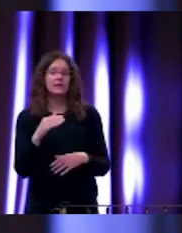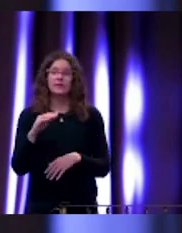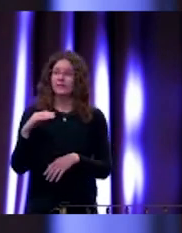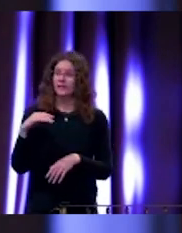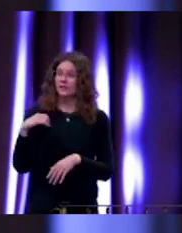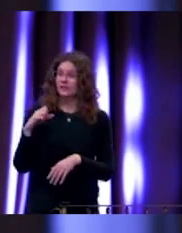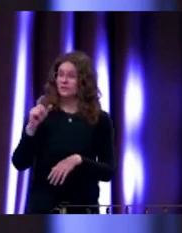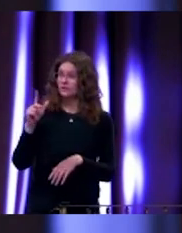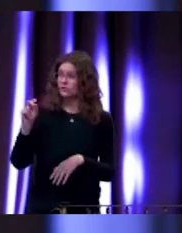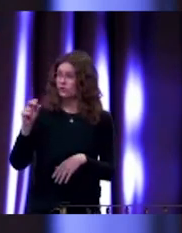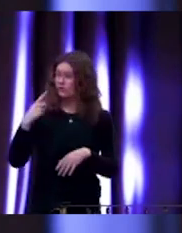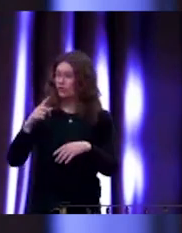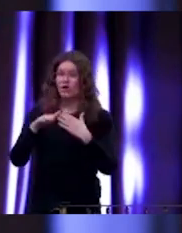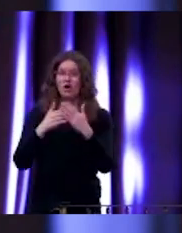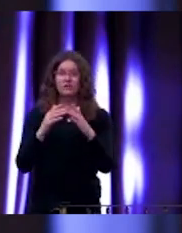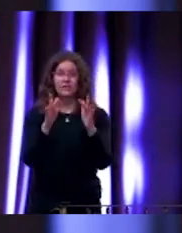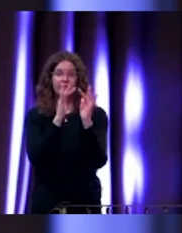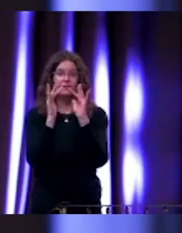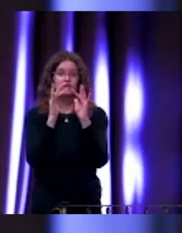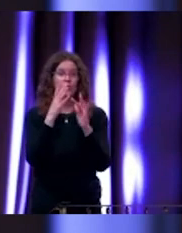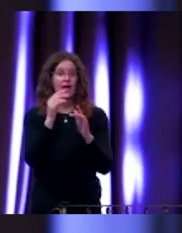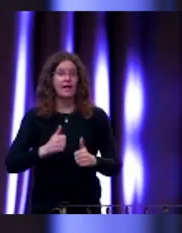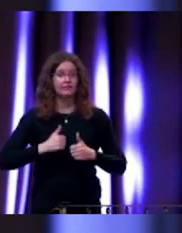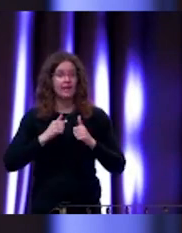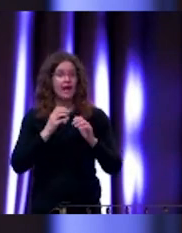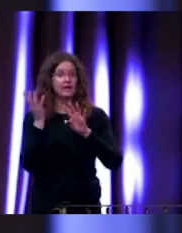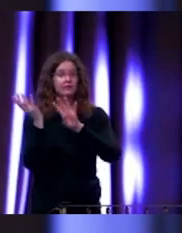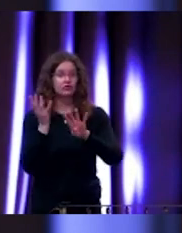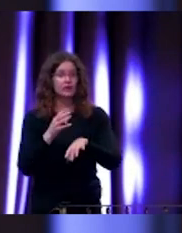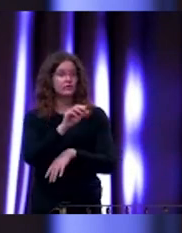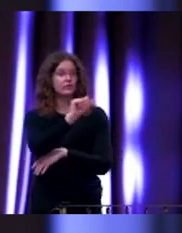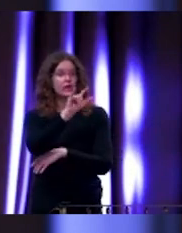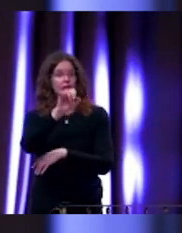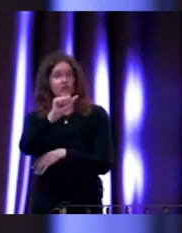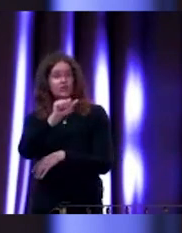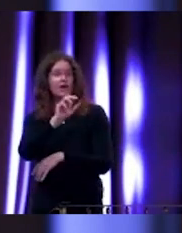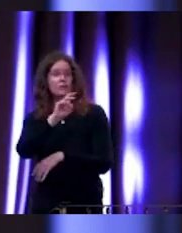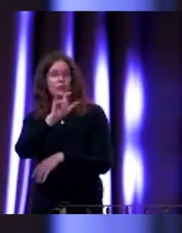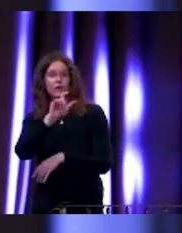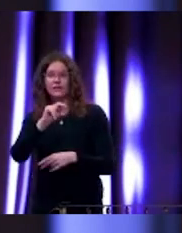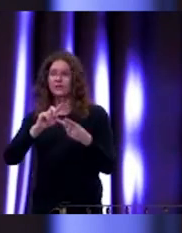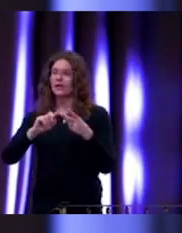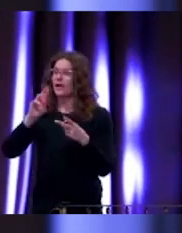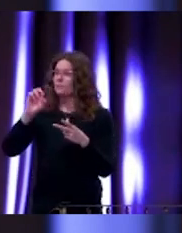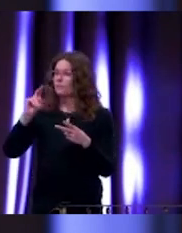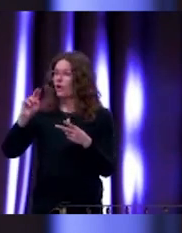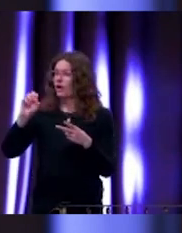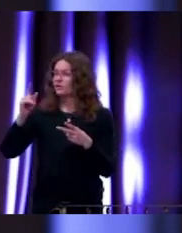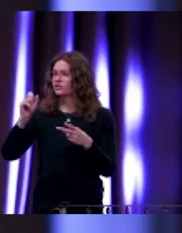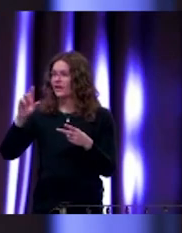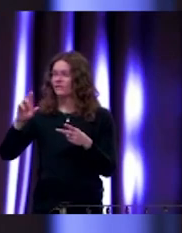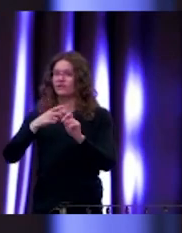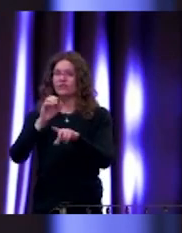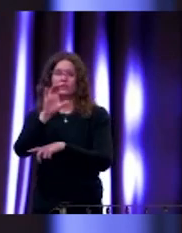and live stream for us today, and to Alicia Moylan and Braun Schlafer from Chicago Hearing Society,